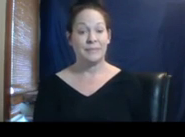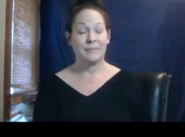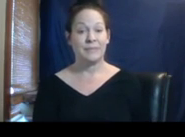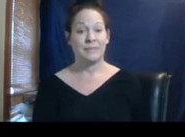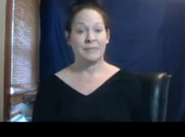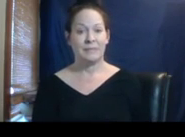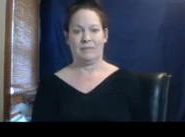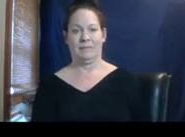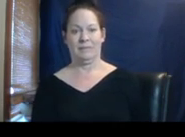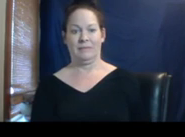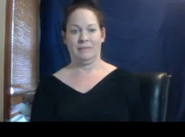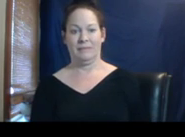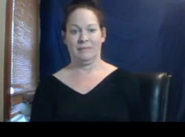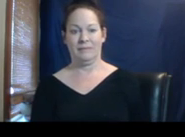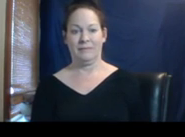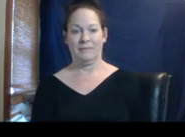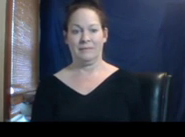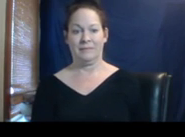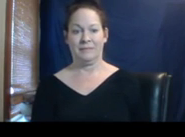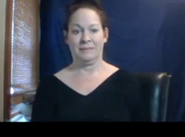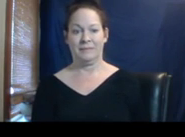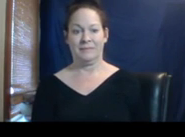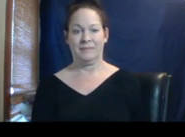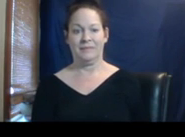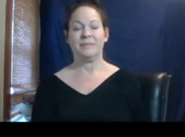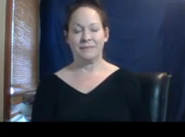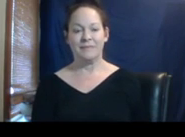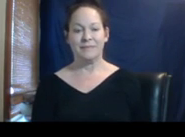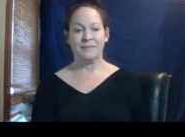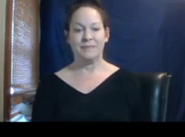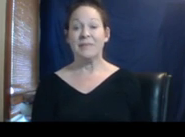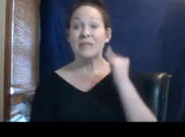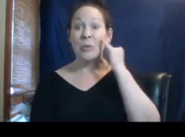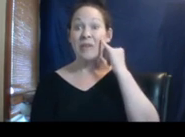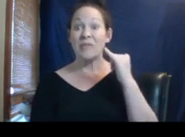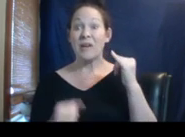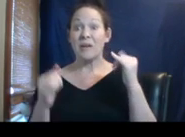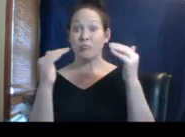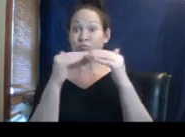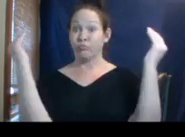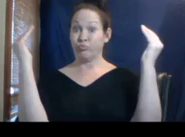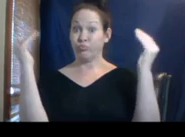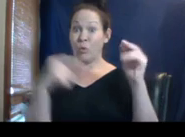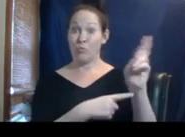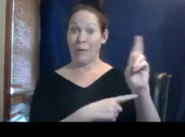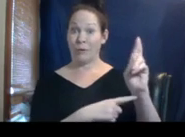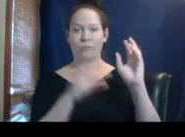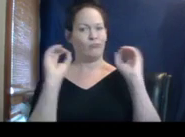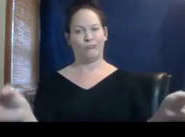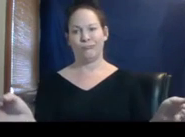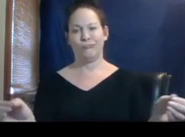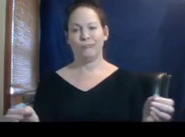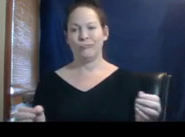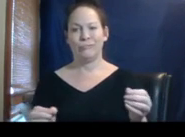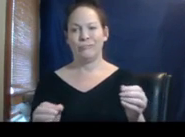is that if I have perfect factors, there are no remainders. I'll show you what I